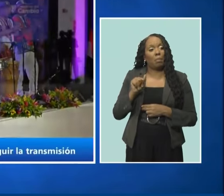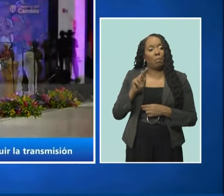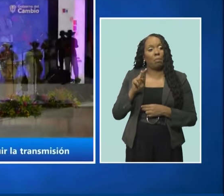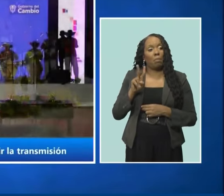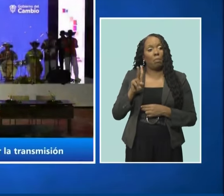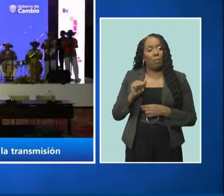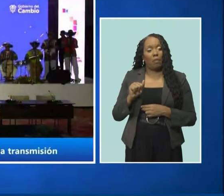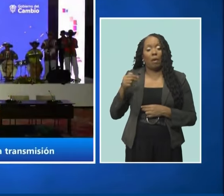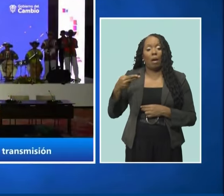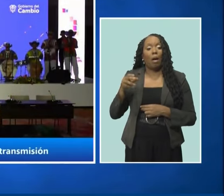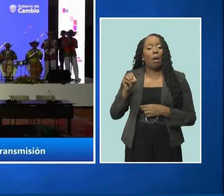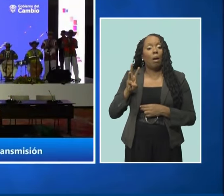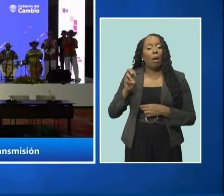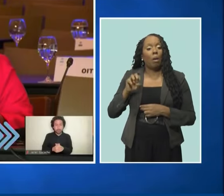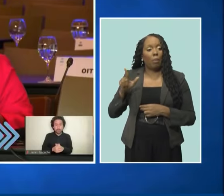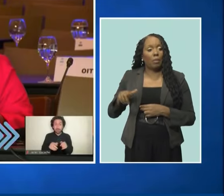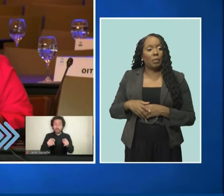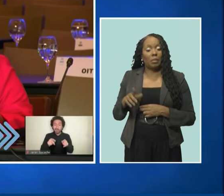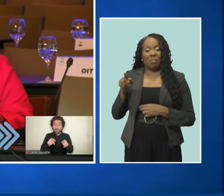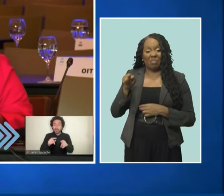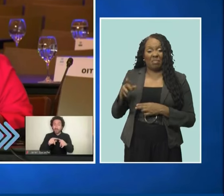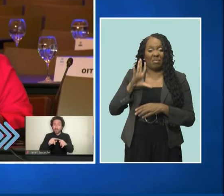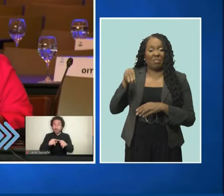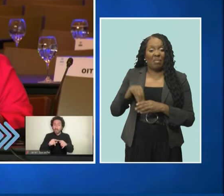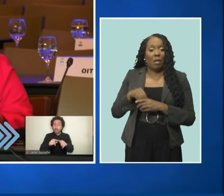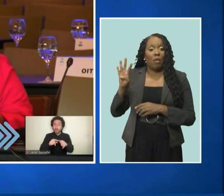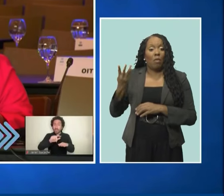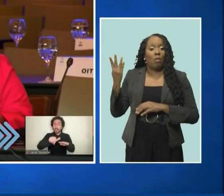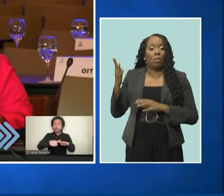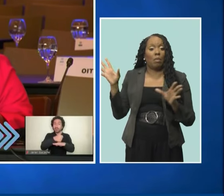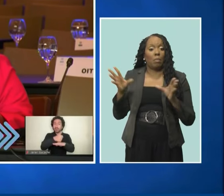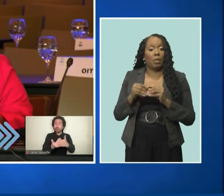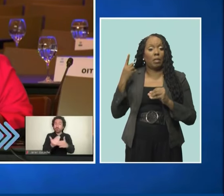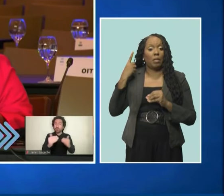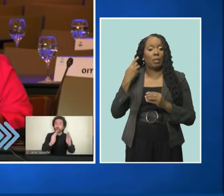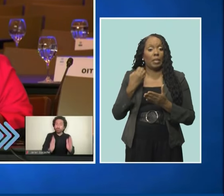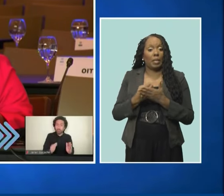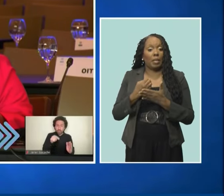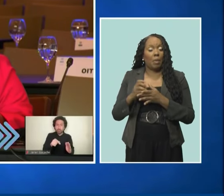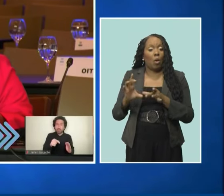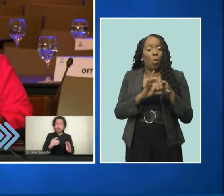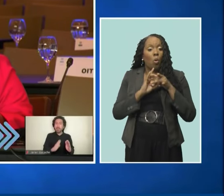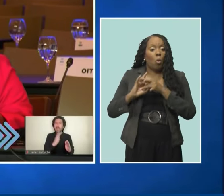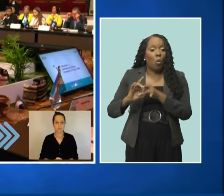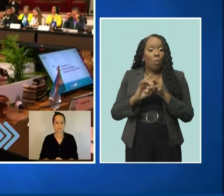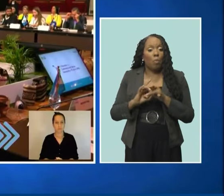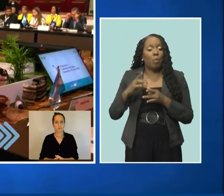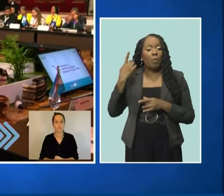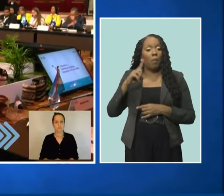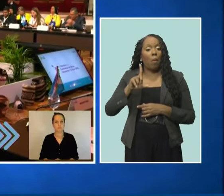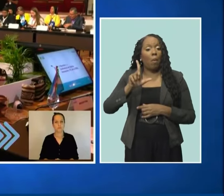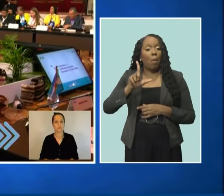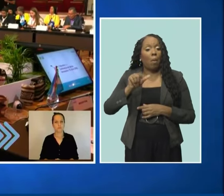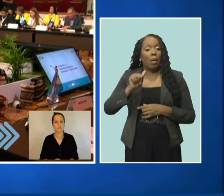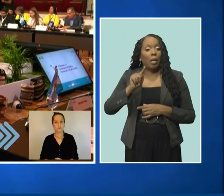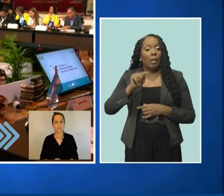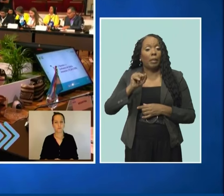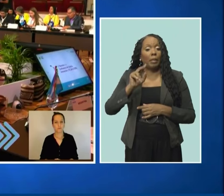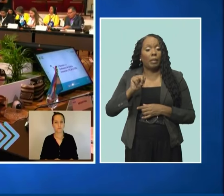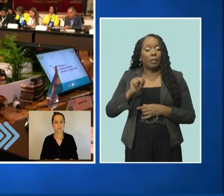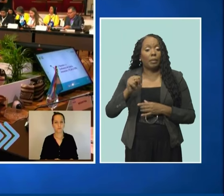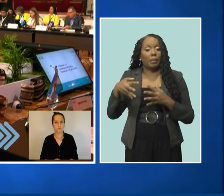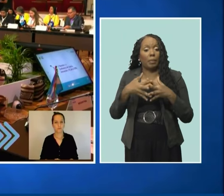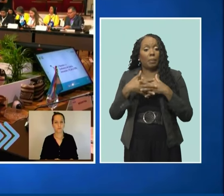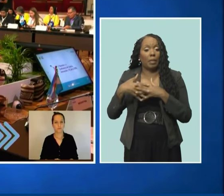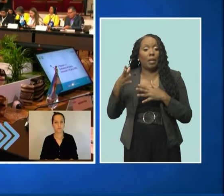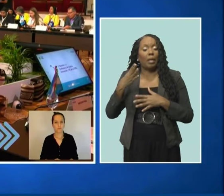in the fourth meeting of the Economic Cooperation on Latin America and the Caribbean Conference on Science, Innovation and ICT in Colombia.